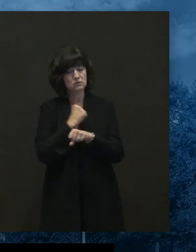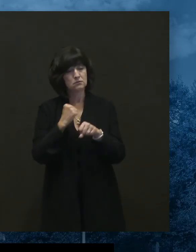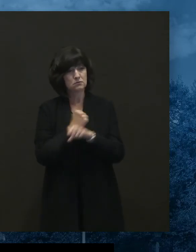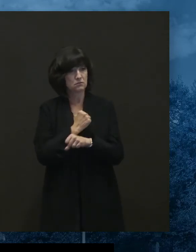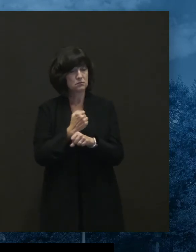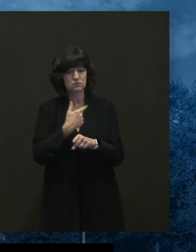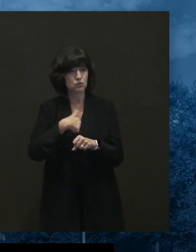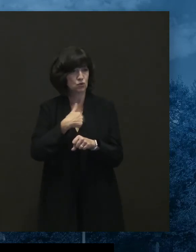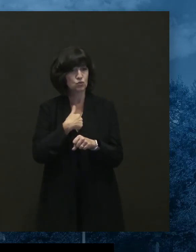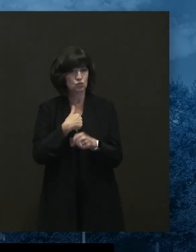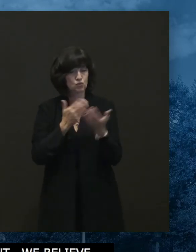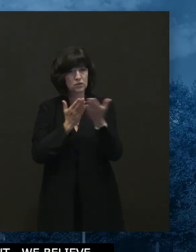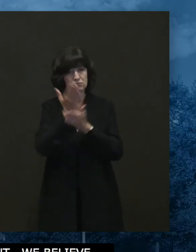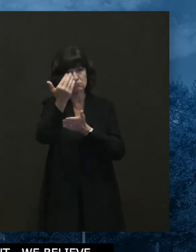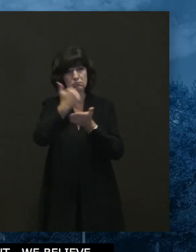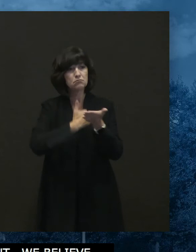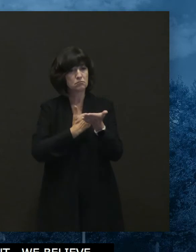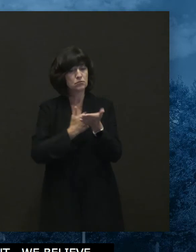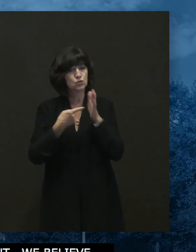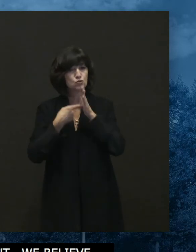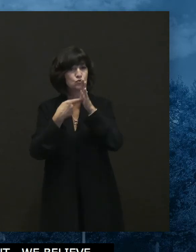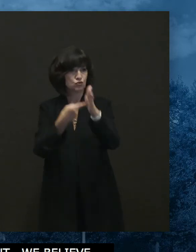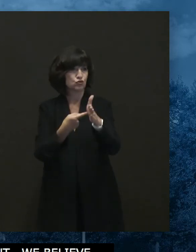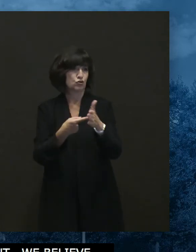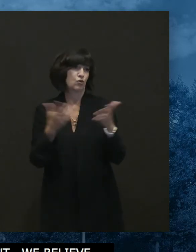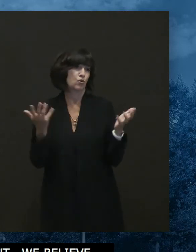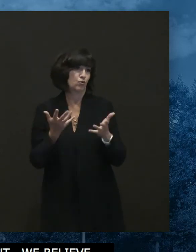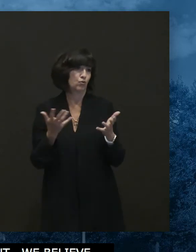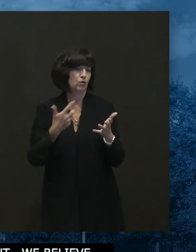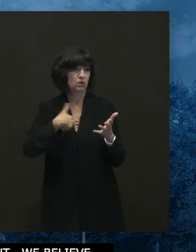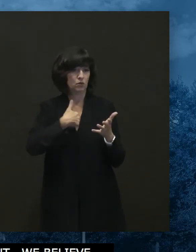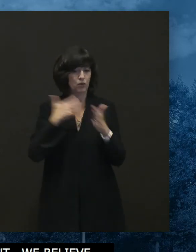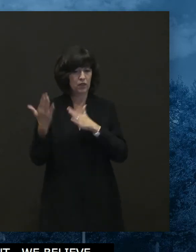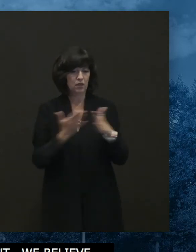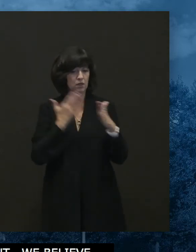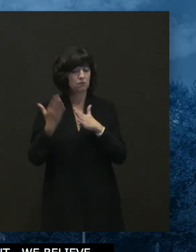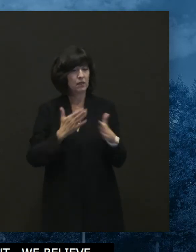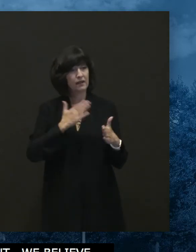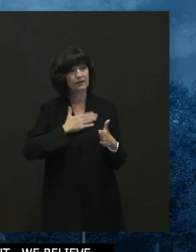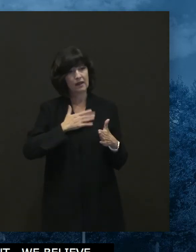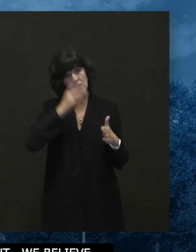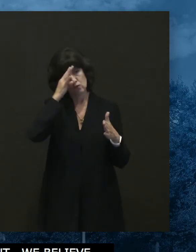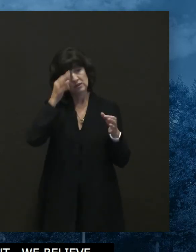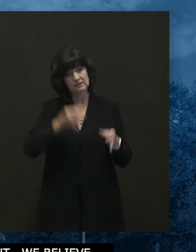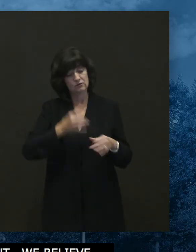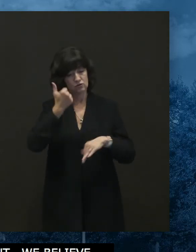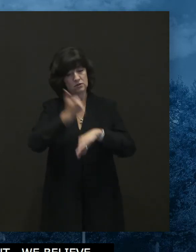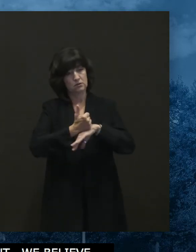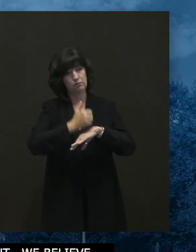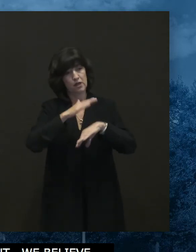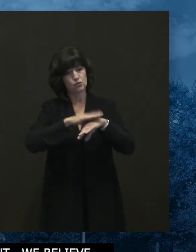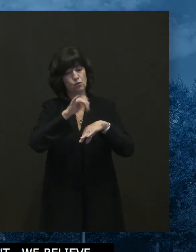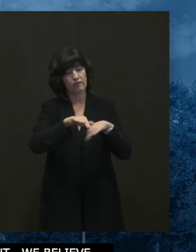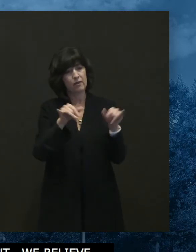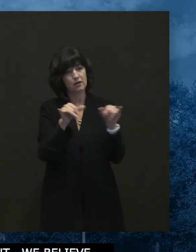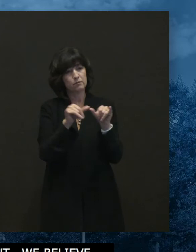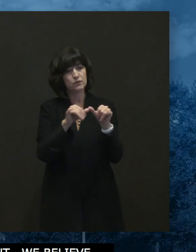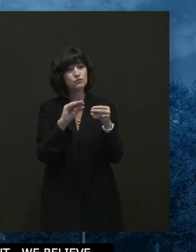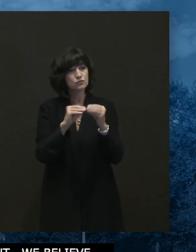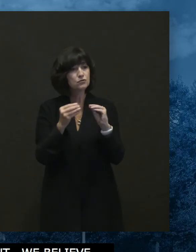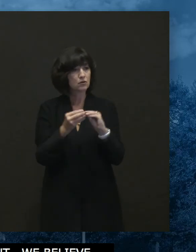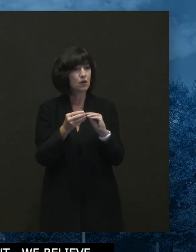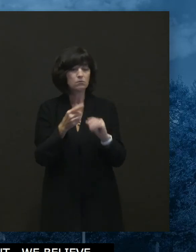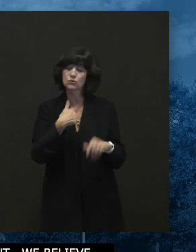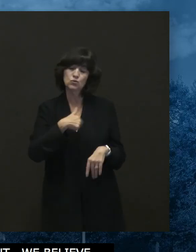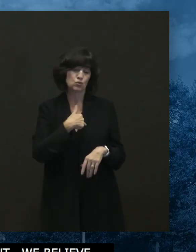our decisions as to what we do and where we go in the future based on those metrics. So we intend